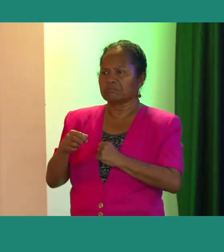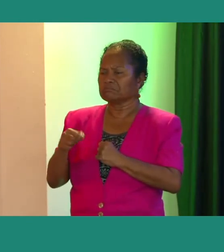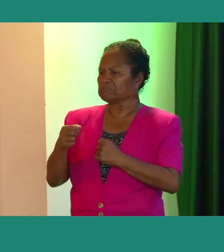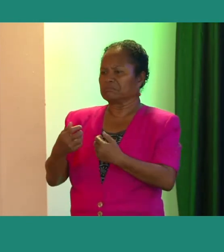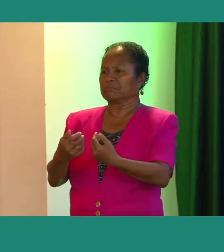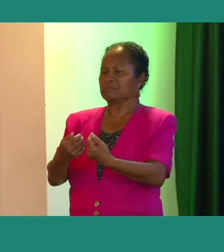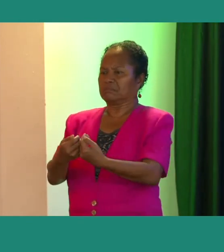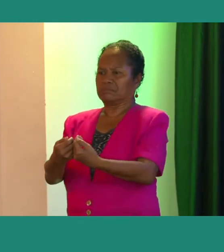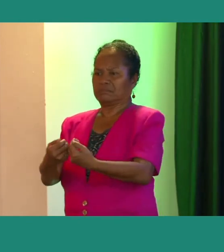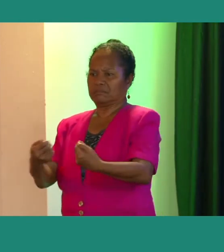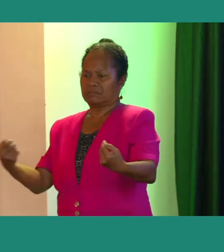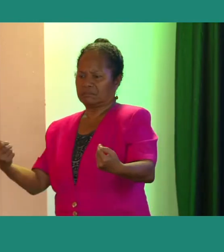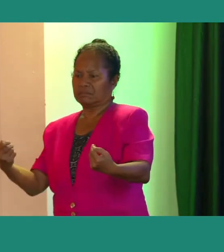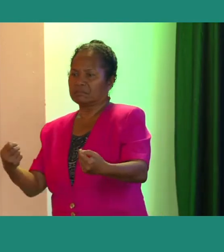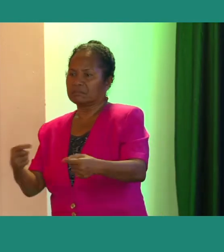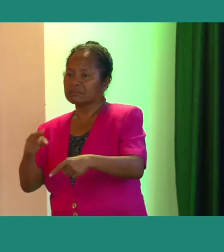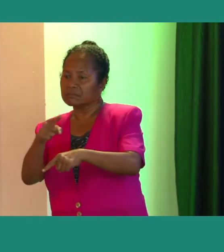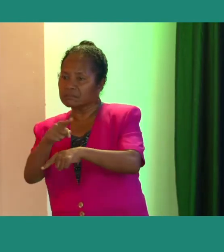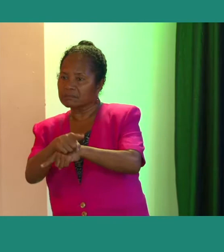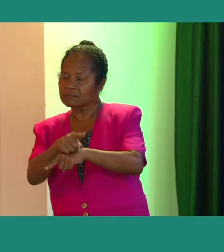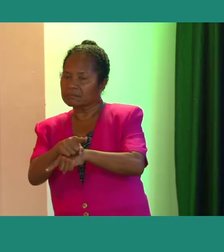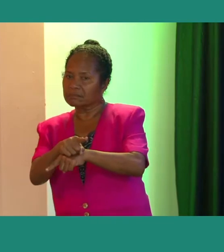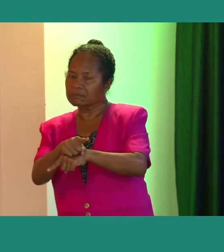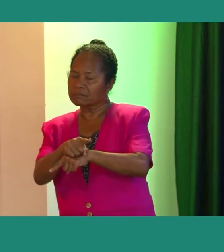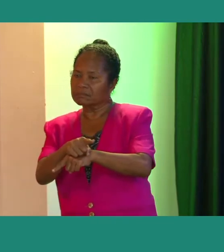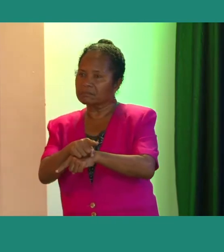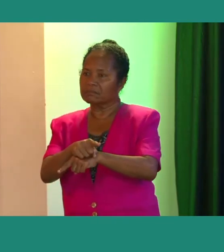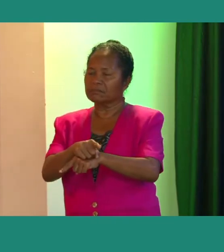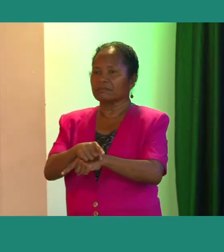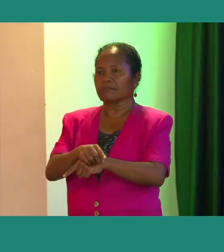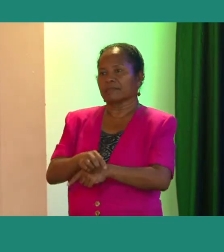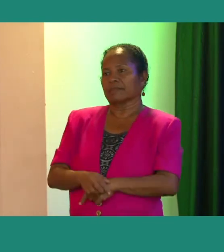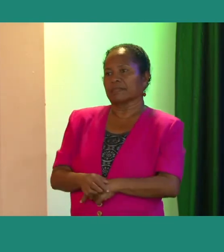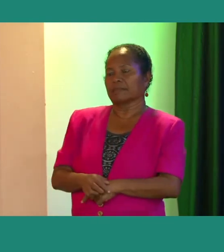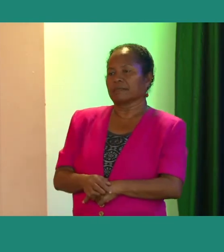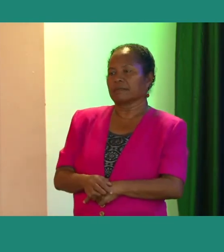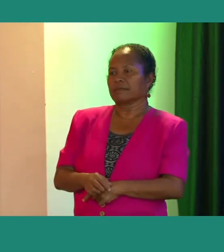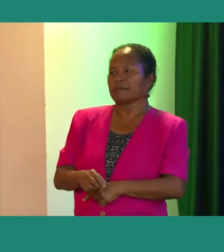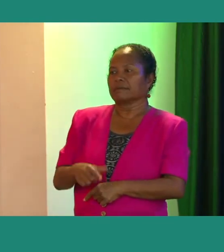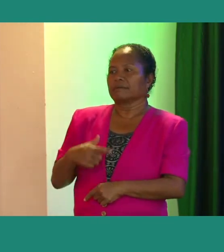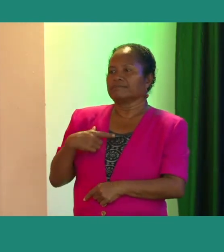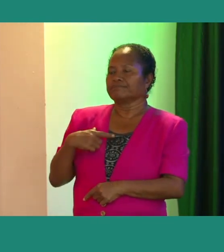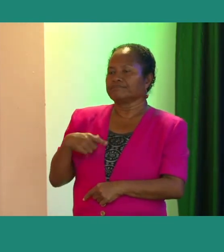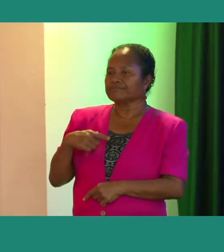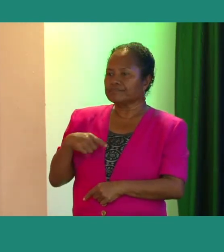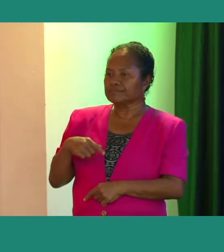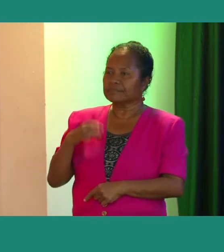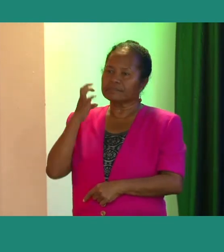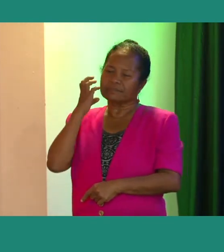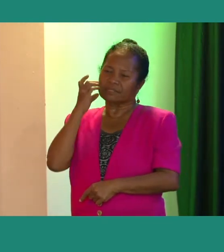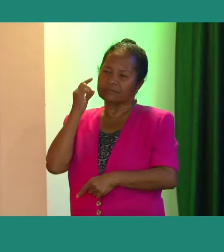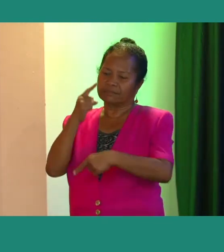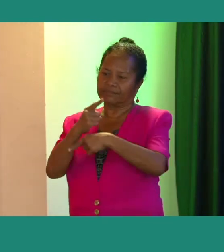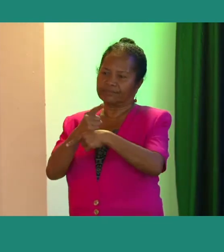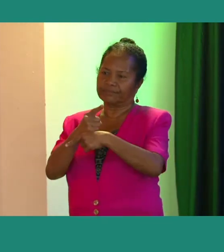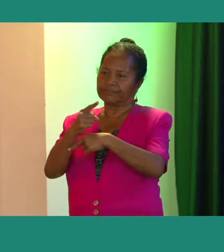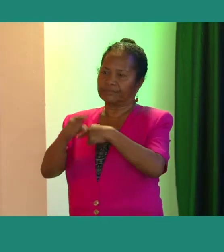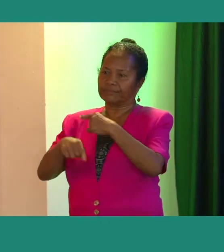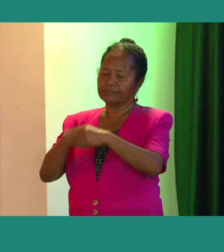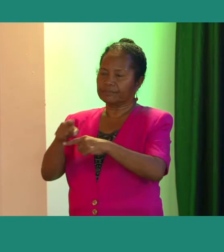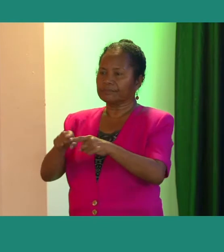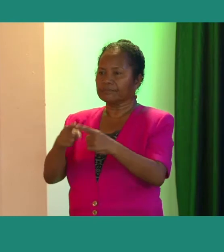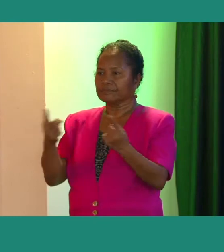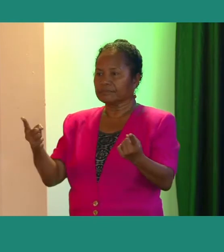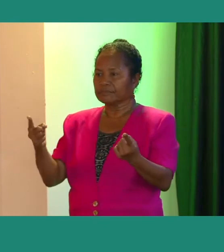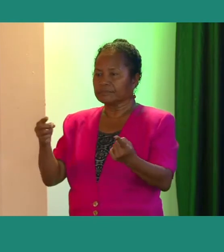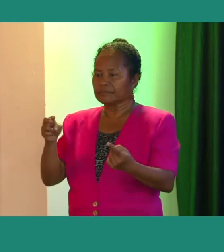from disability, and you shouldn't really separate that conversation from disability, because when we talk about diversity, we need